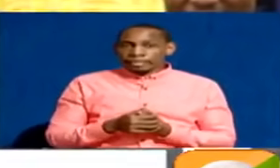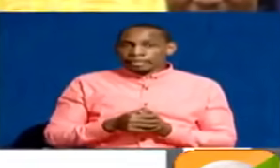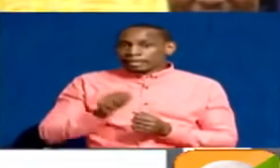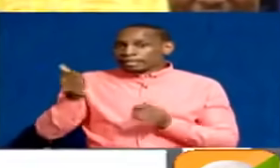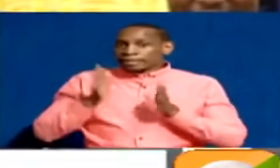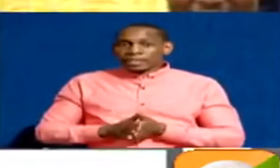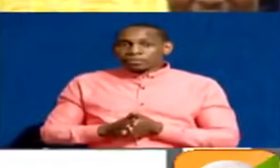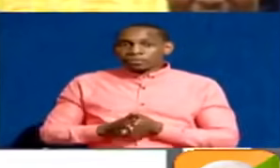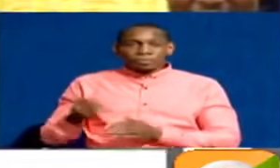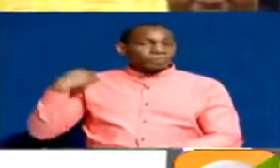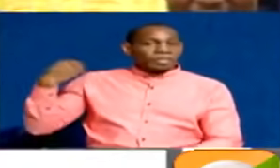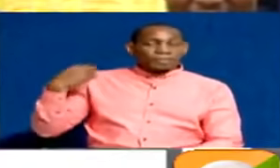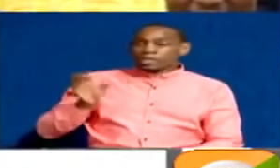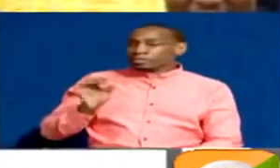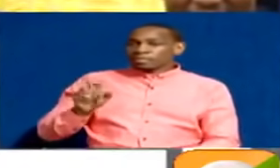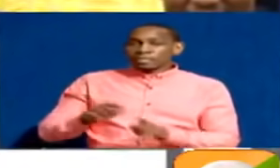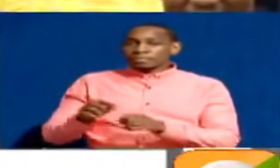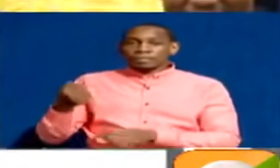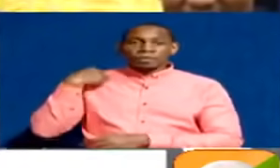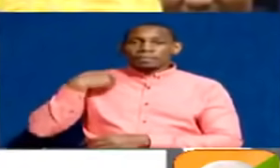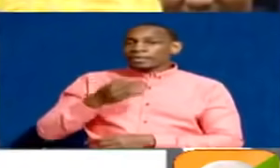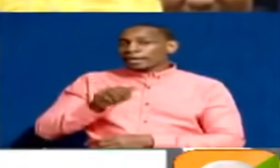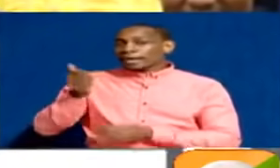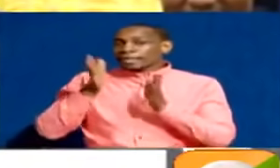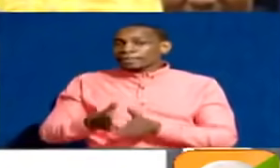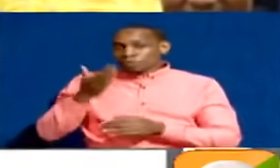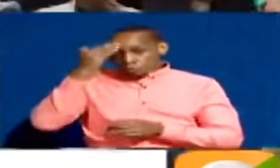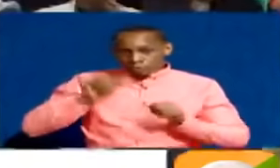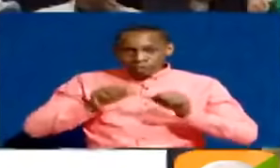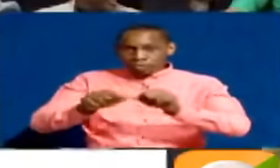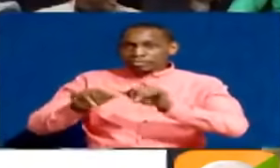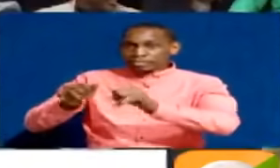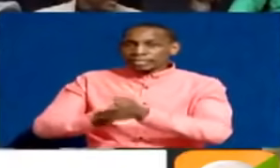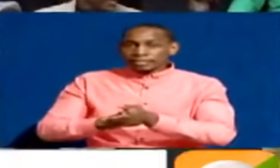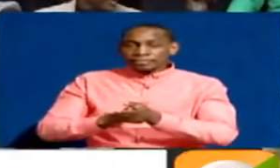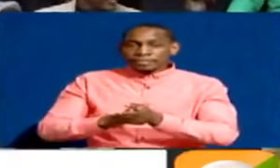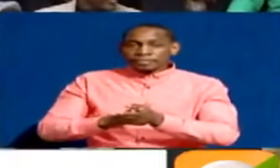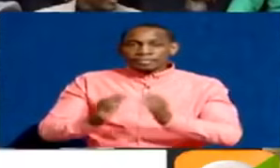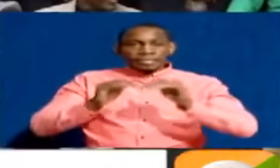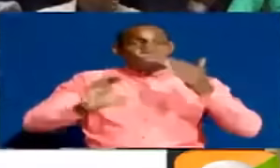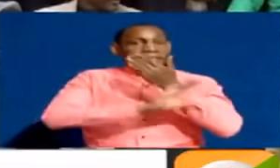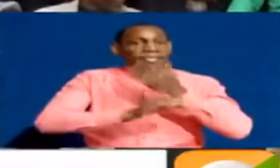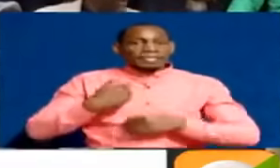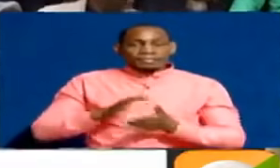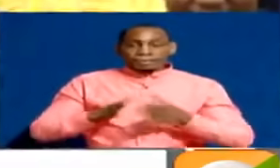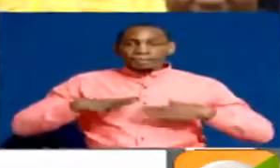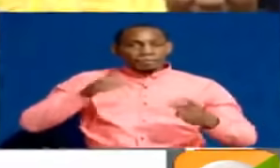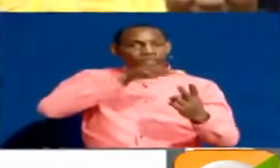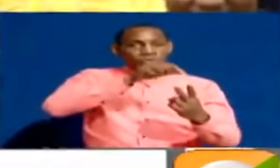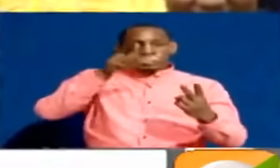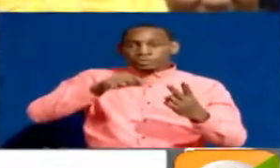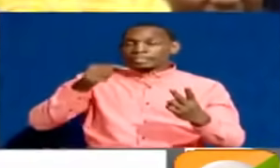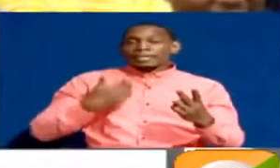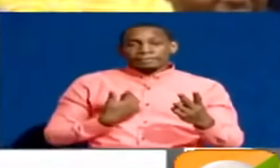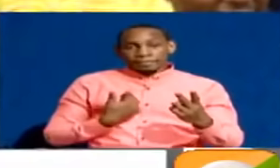nobody should be bothered, you know, and nobody should ask anybody why you are still here. This is a democratic country. So people